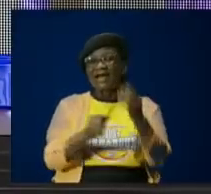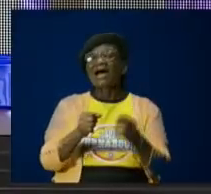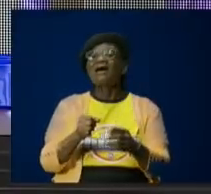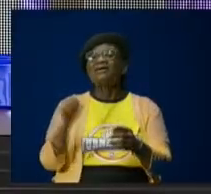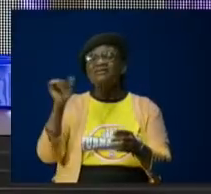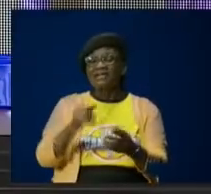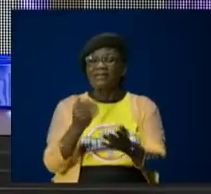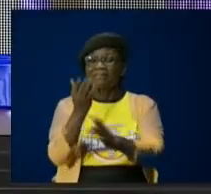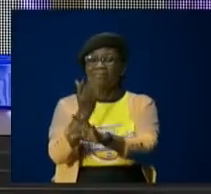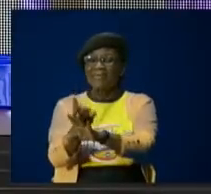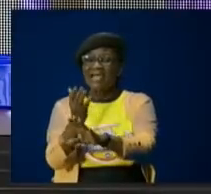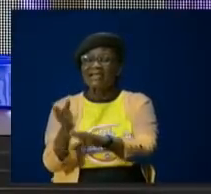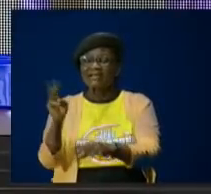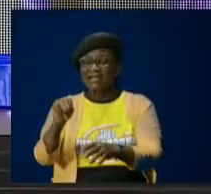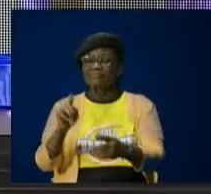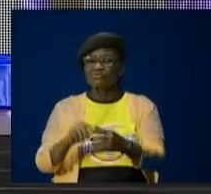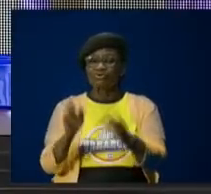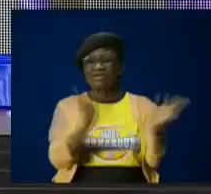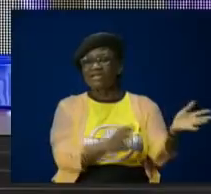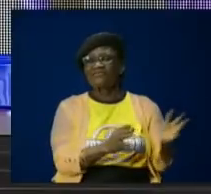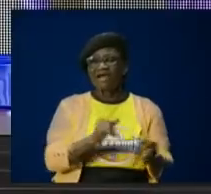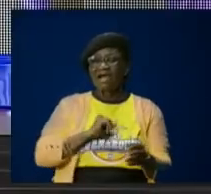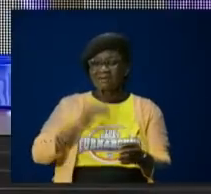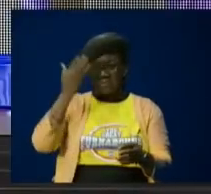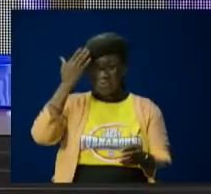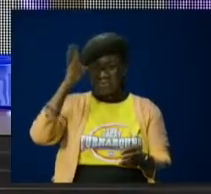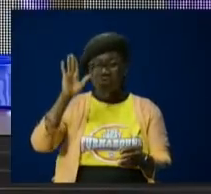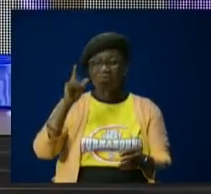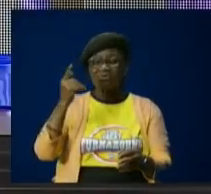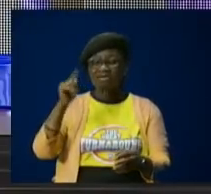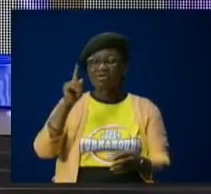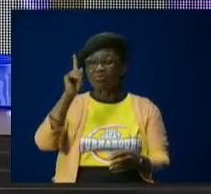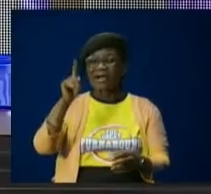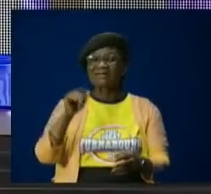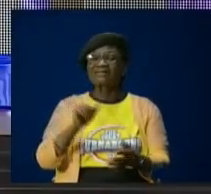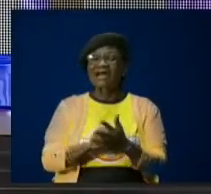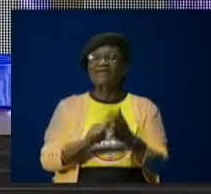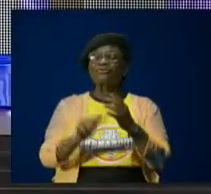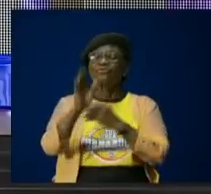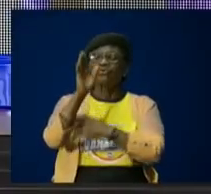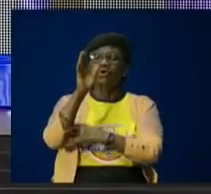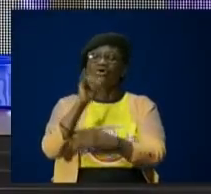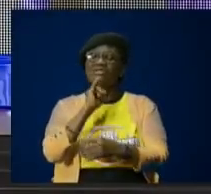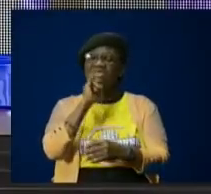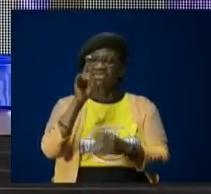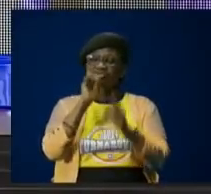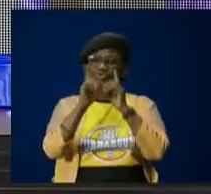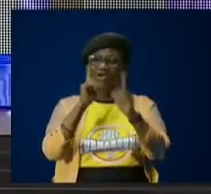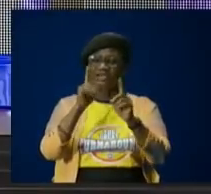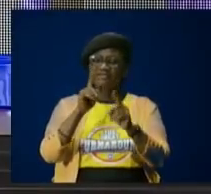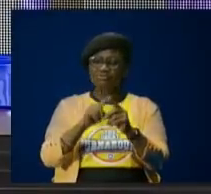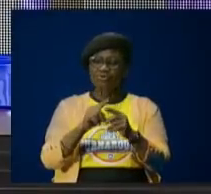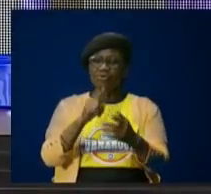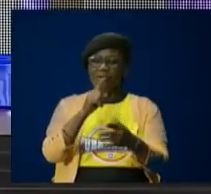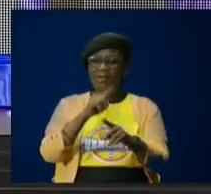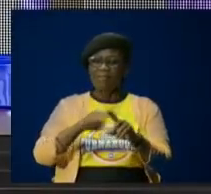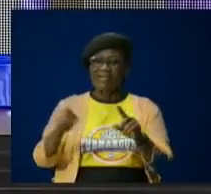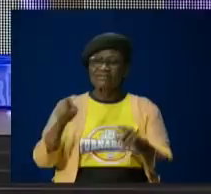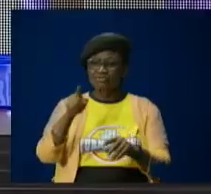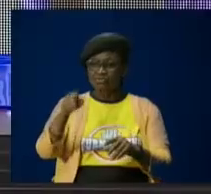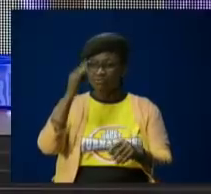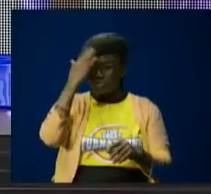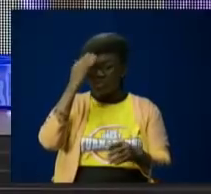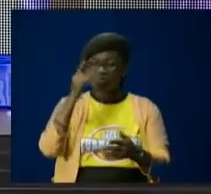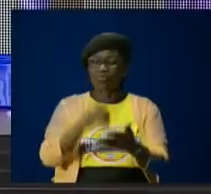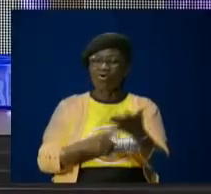I don't know if the one that God is talking to, but you know what? Your